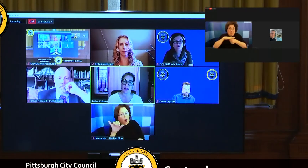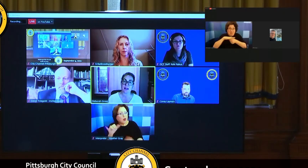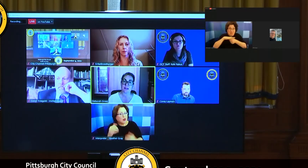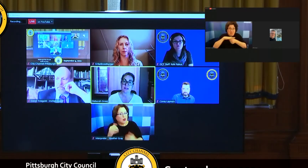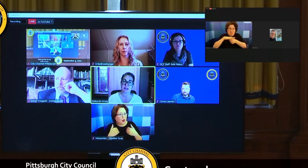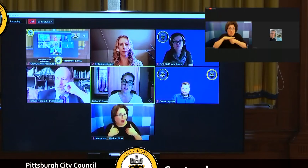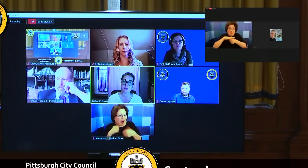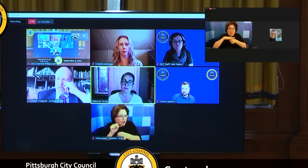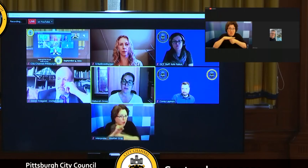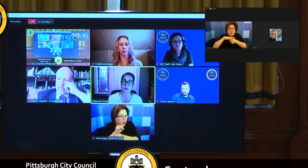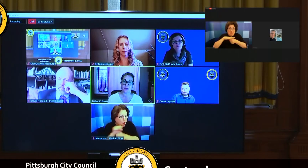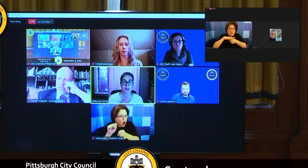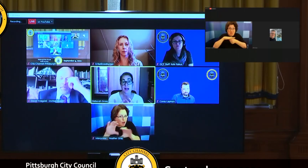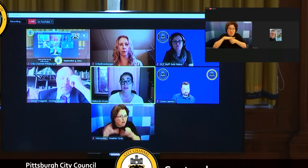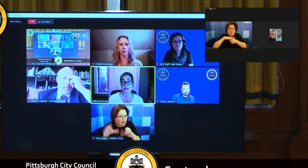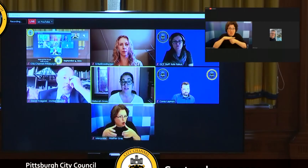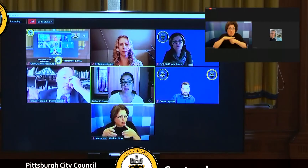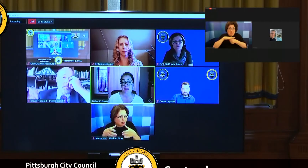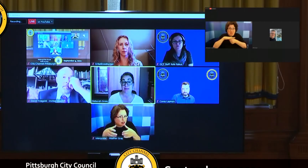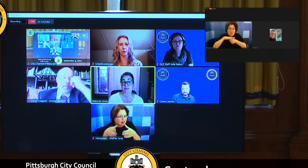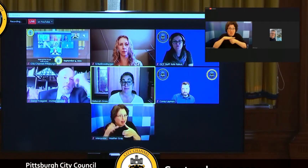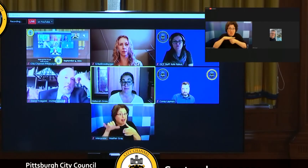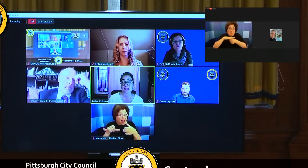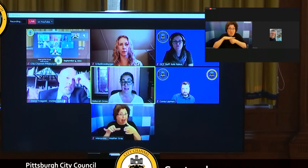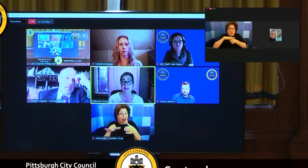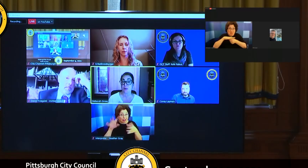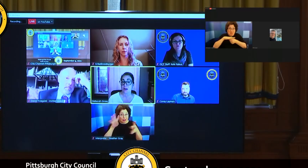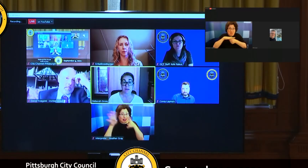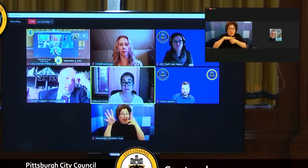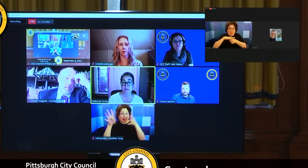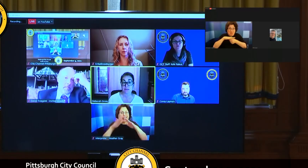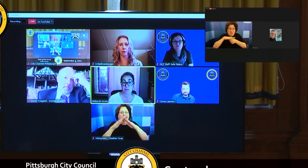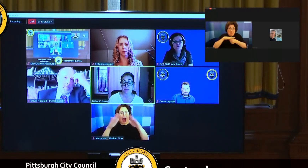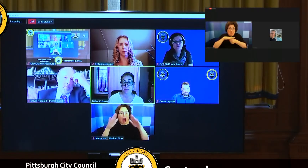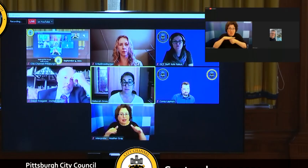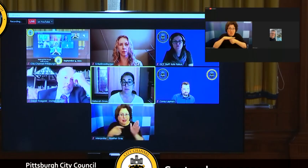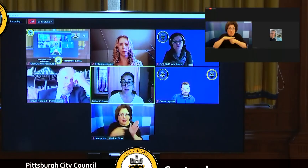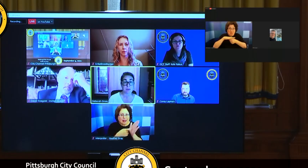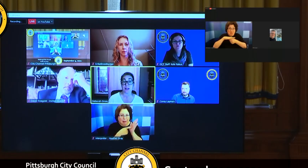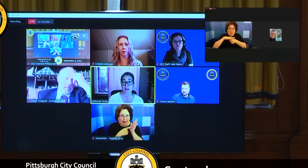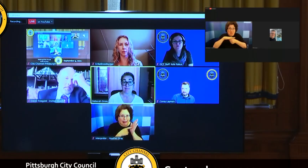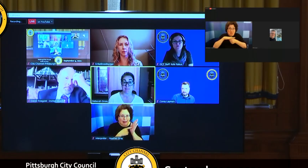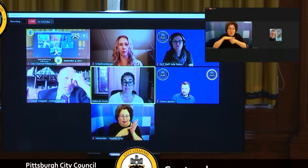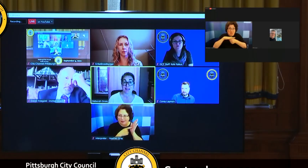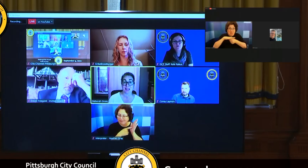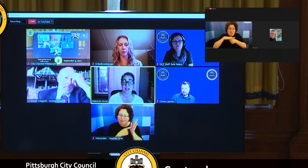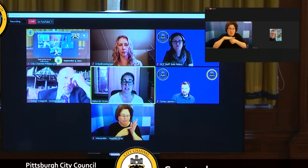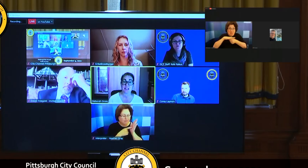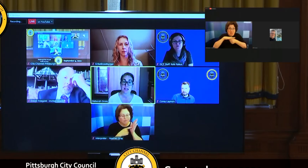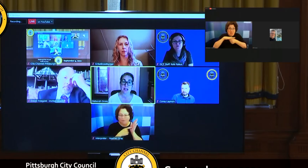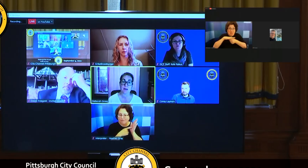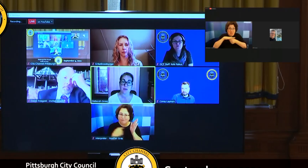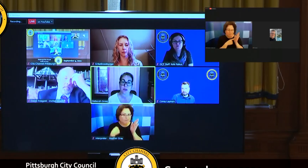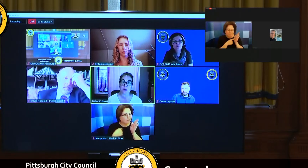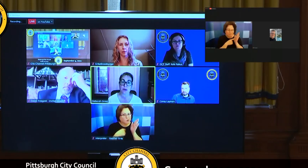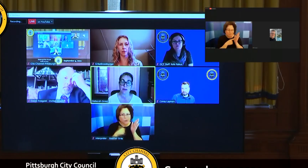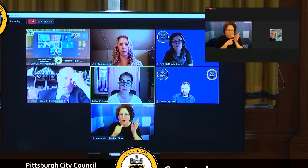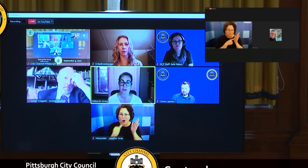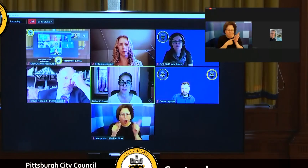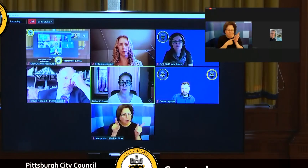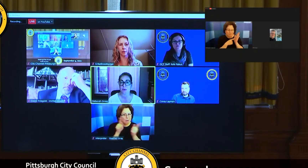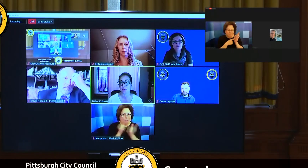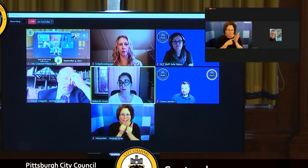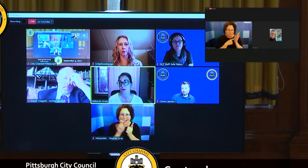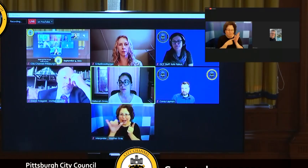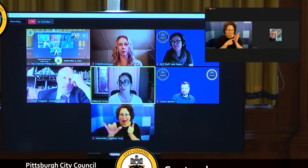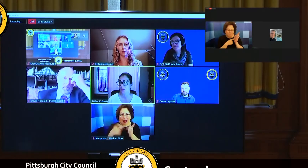that create housing demand that we are not meeting. And so I've personally